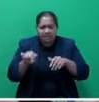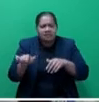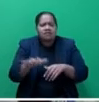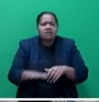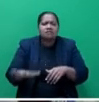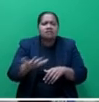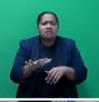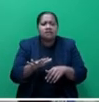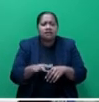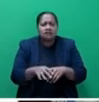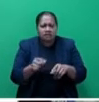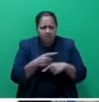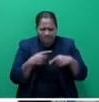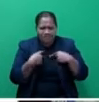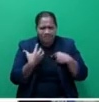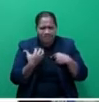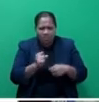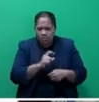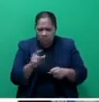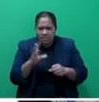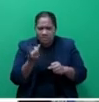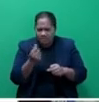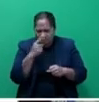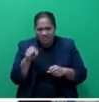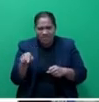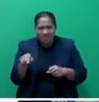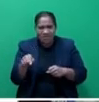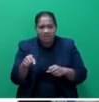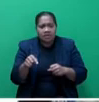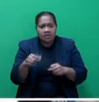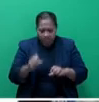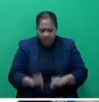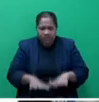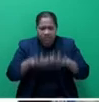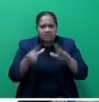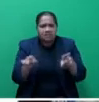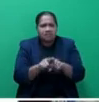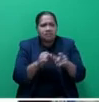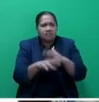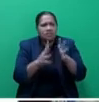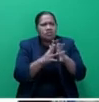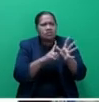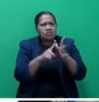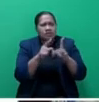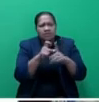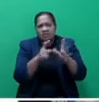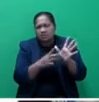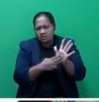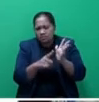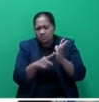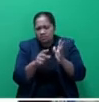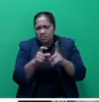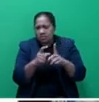also had some first-hand experience of flooding in Waindamundamu settlement. And often fingers